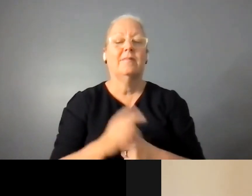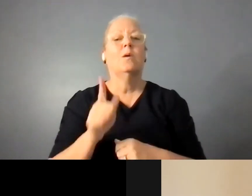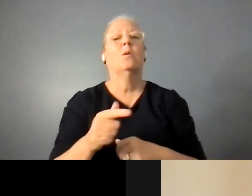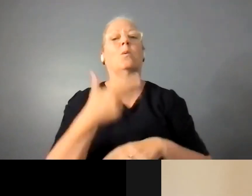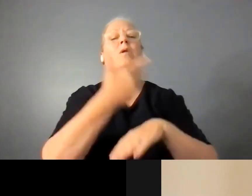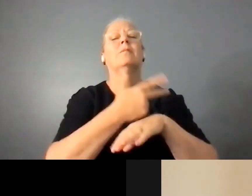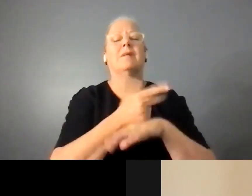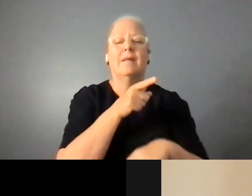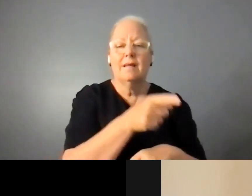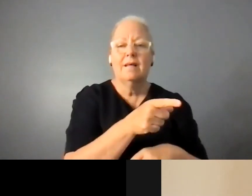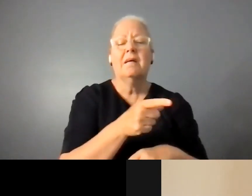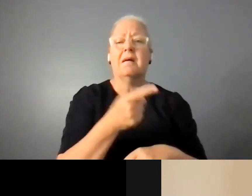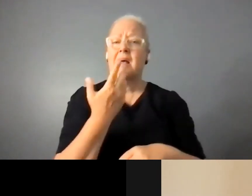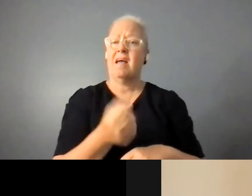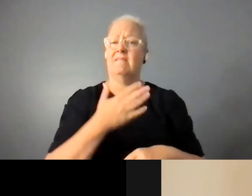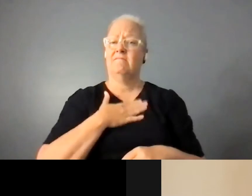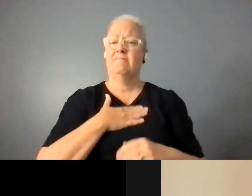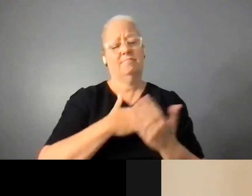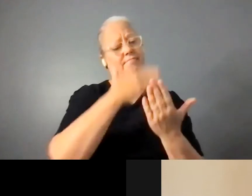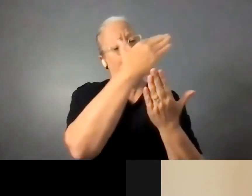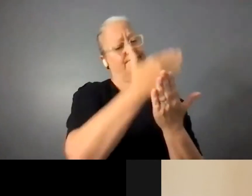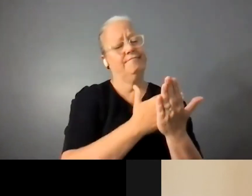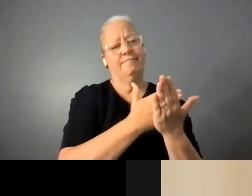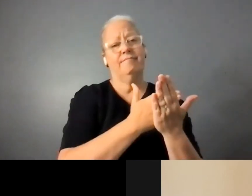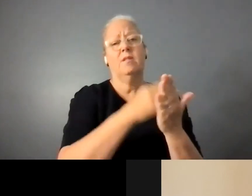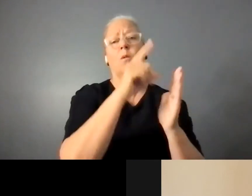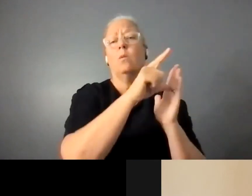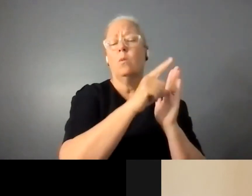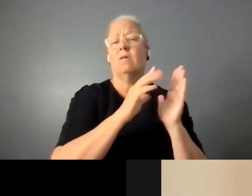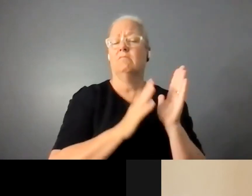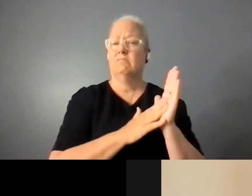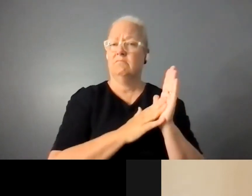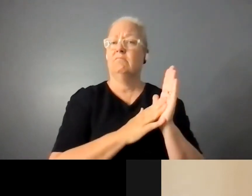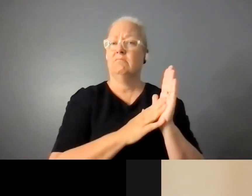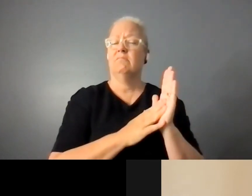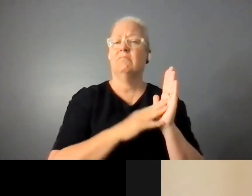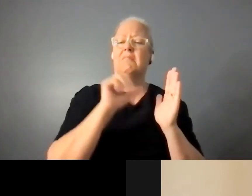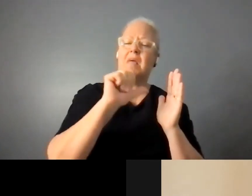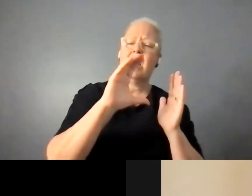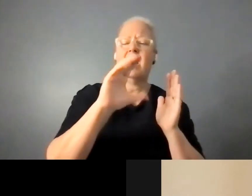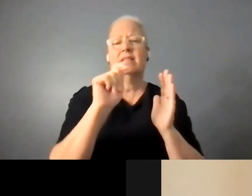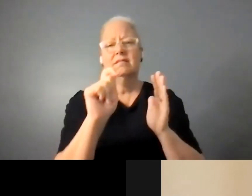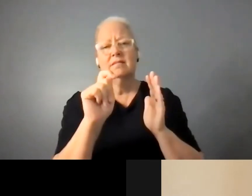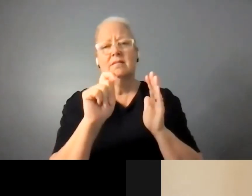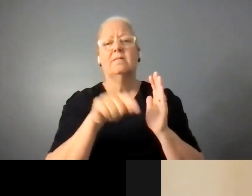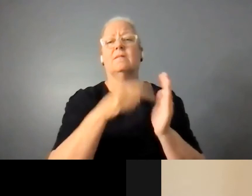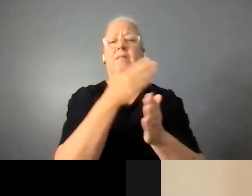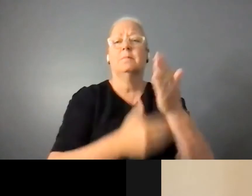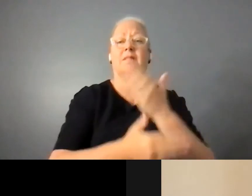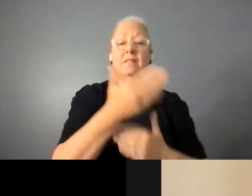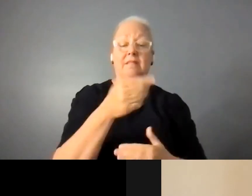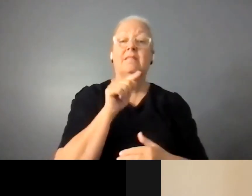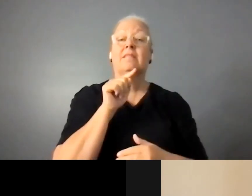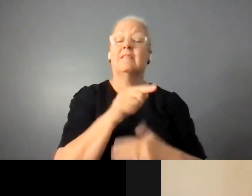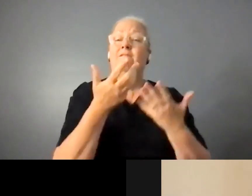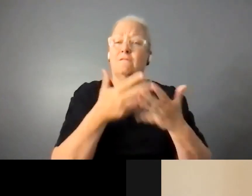law which is the law for people with disability, the act for law, but this act that was approved in 1996